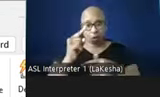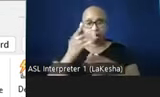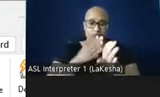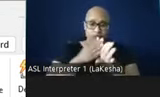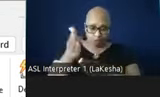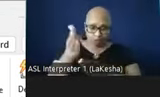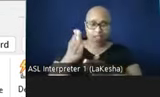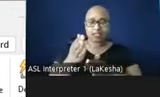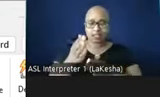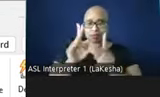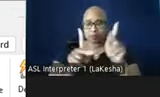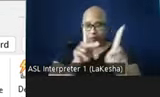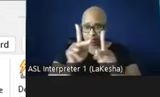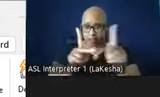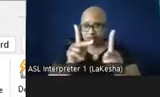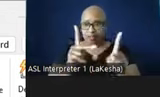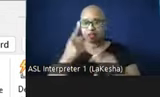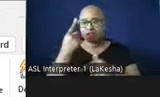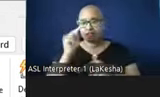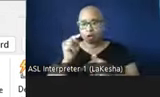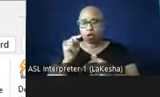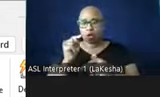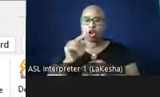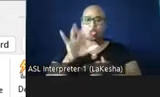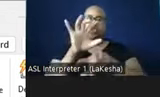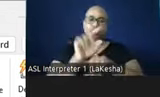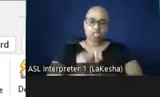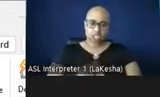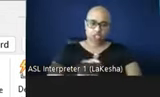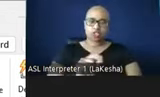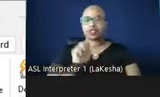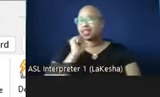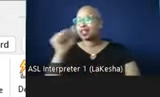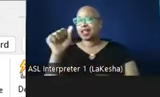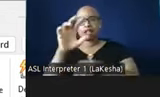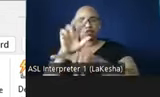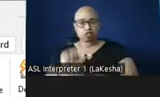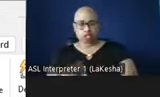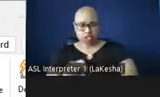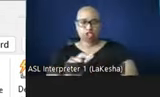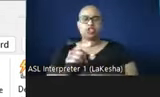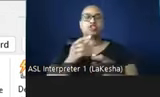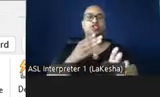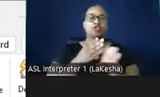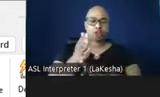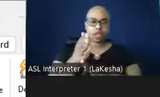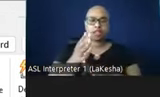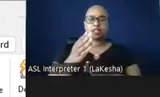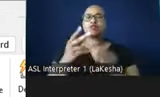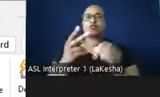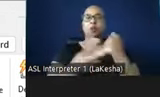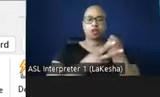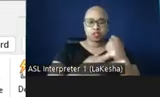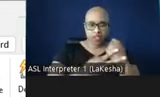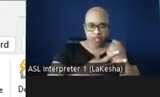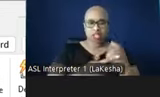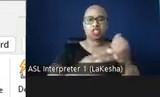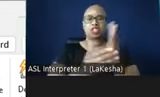No doubt. And for the traditional trades and for the non-traditional trades, certainly for preservation skills and for